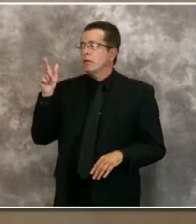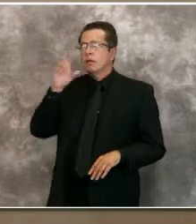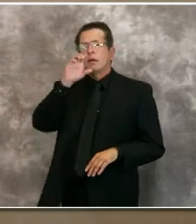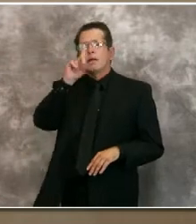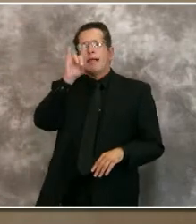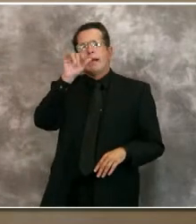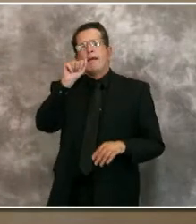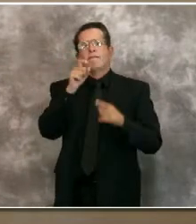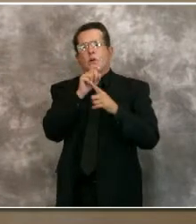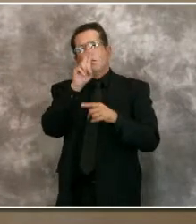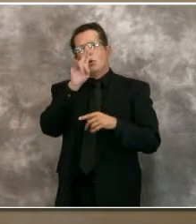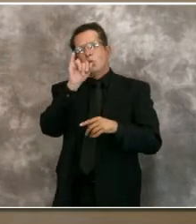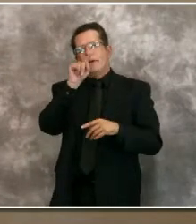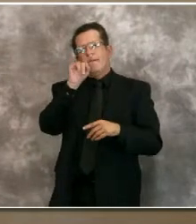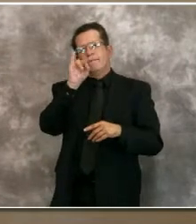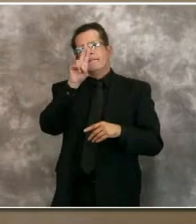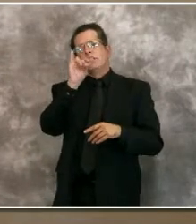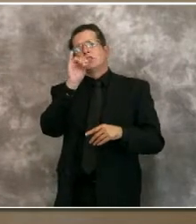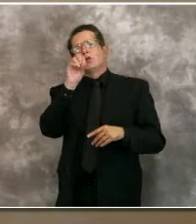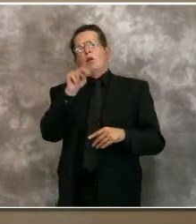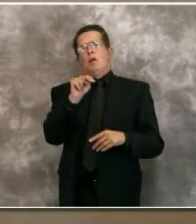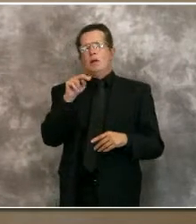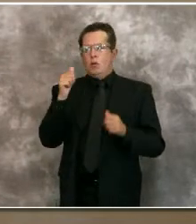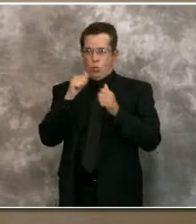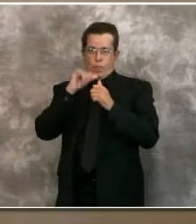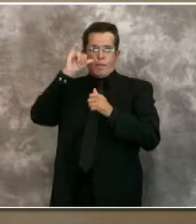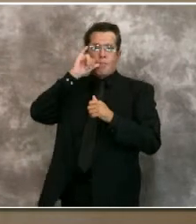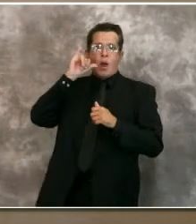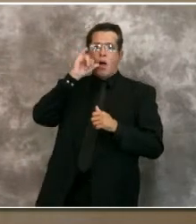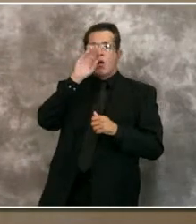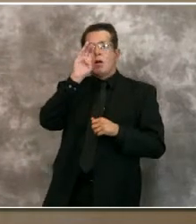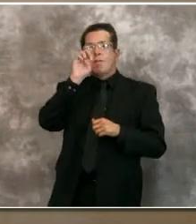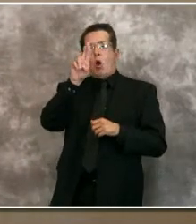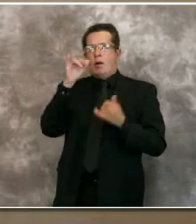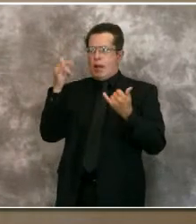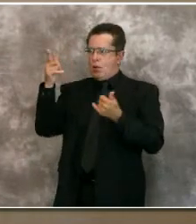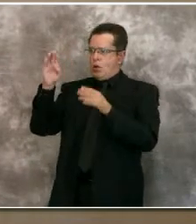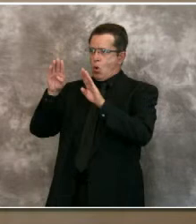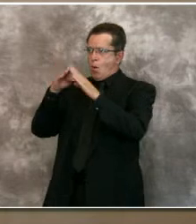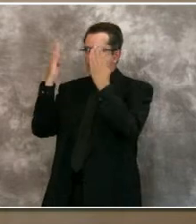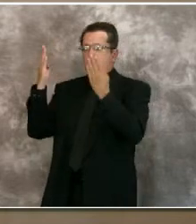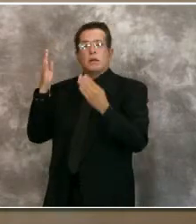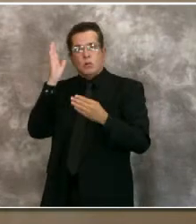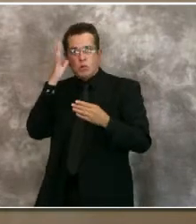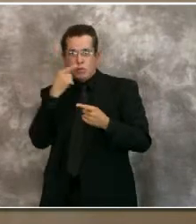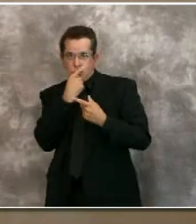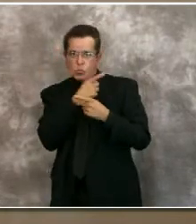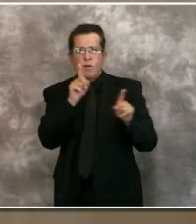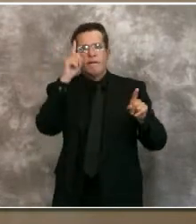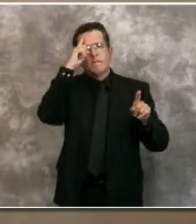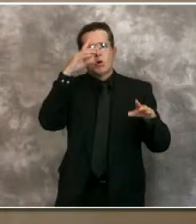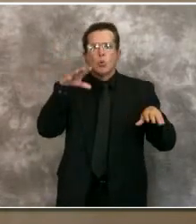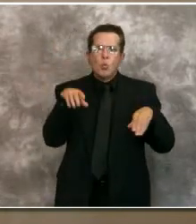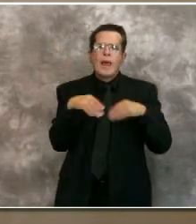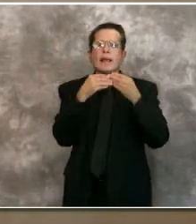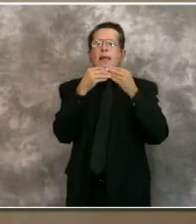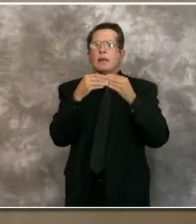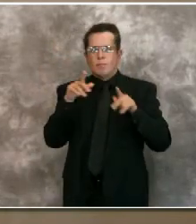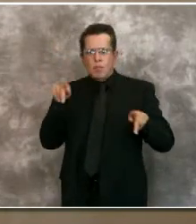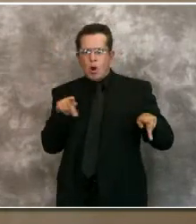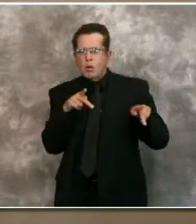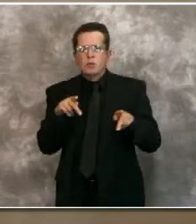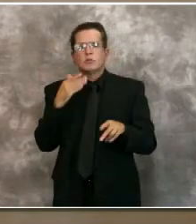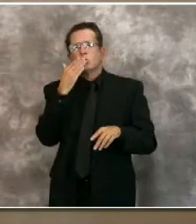Univision. With bars reopening, any word on when and how party venues for weddings, first communions,